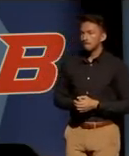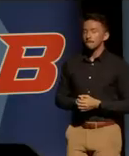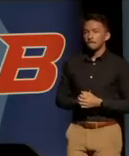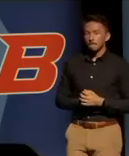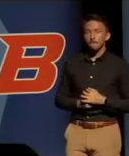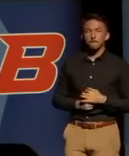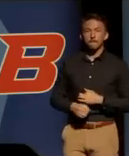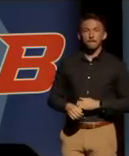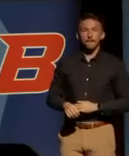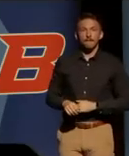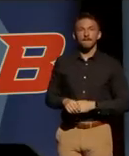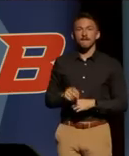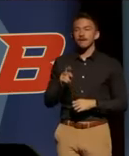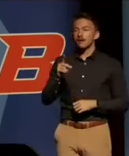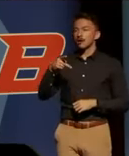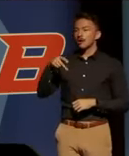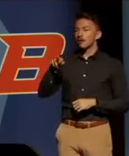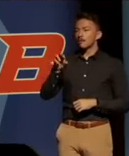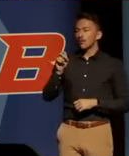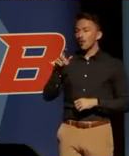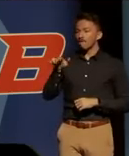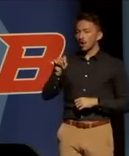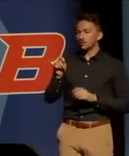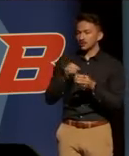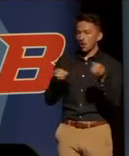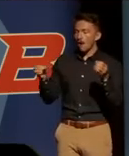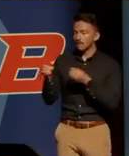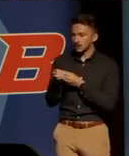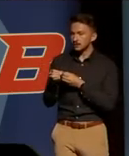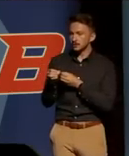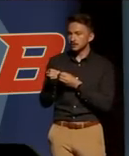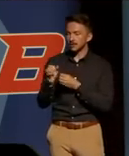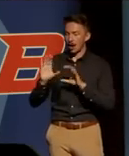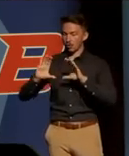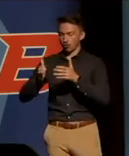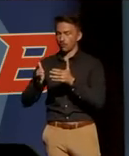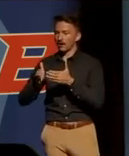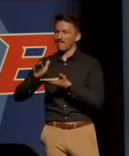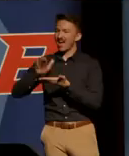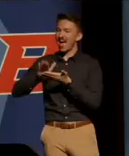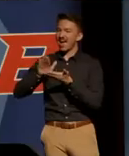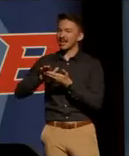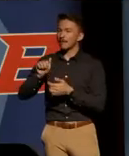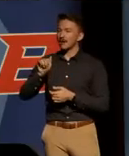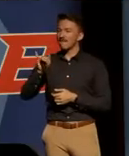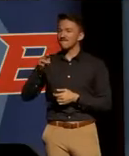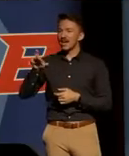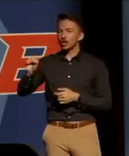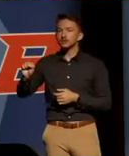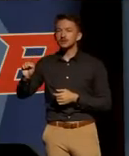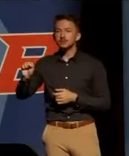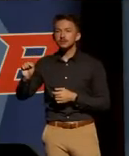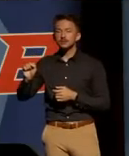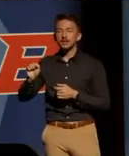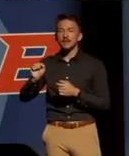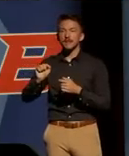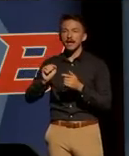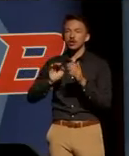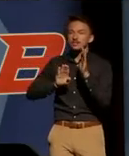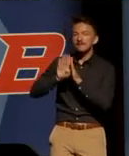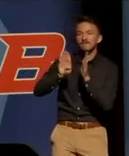The Provost's Office, our unit of academic affairs, is building the strategic plan across the